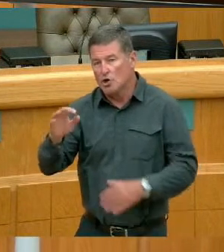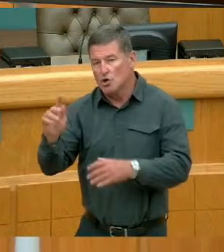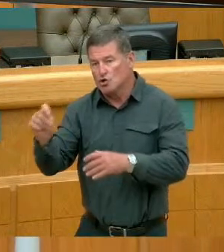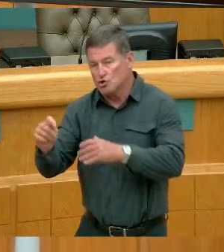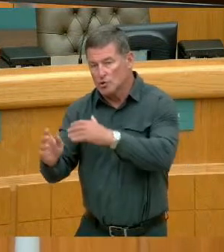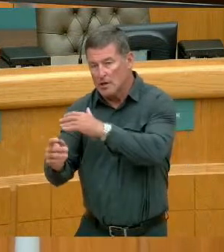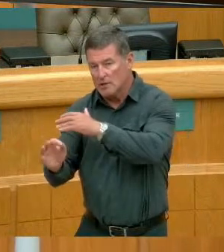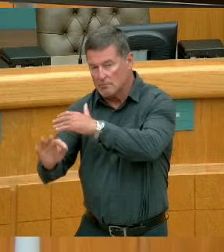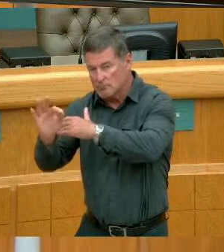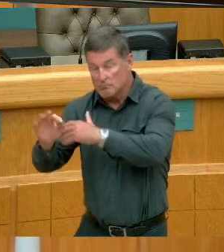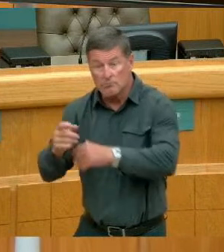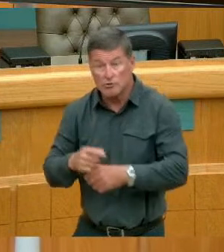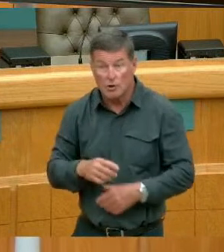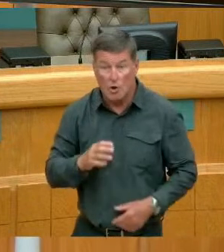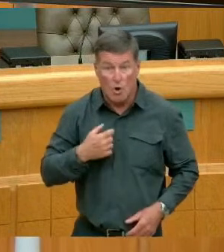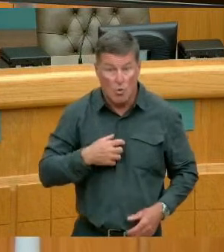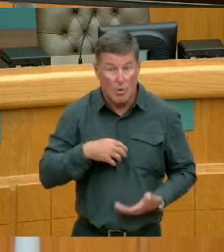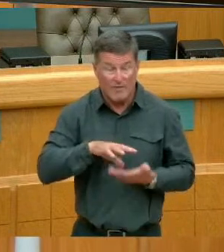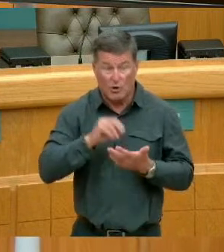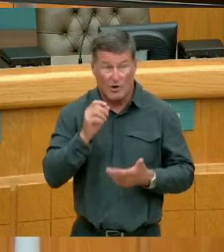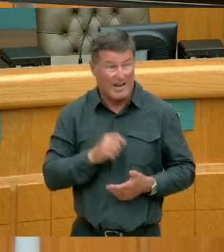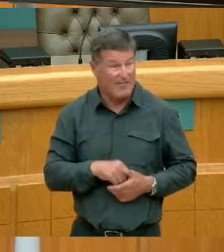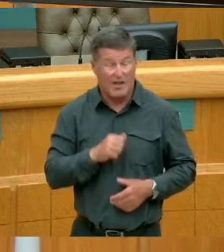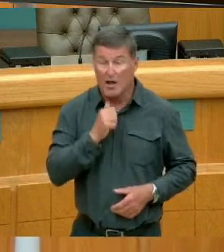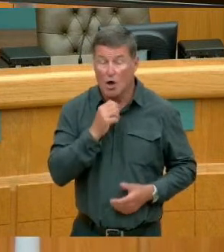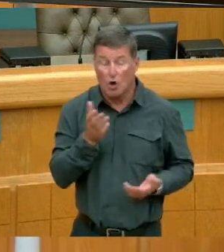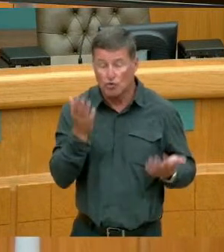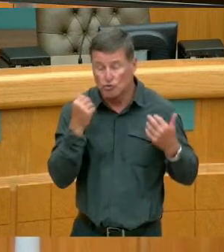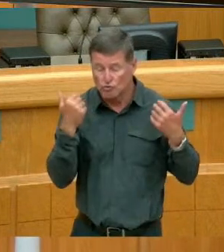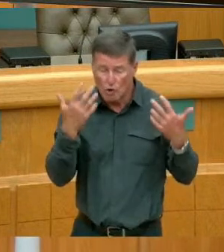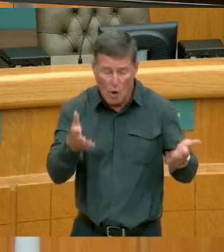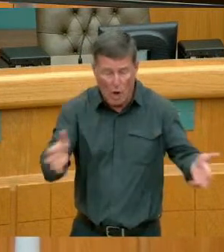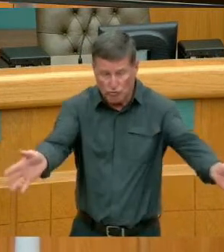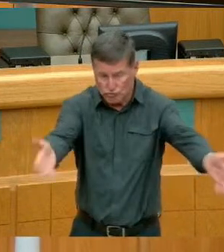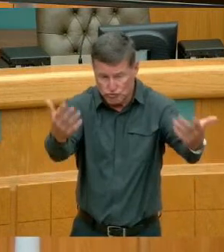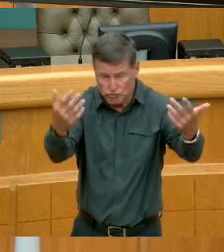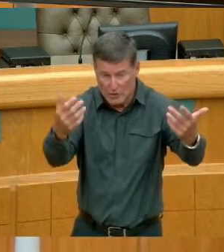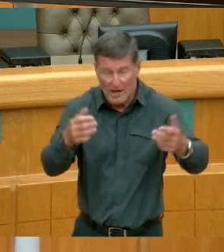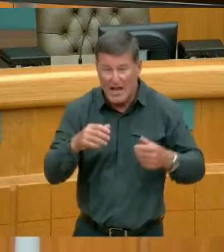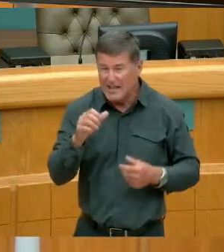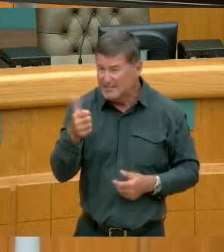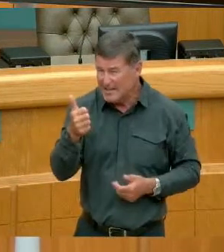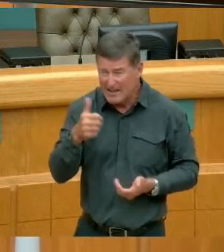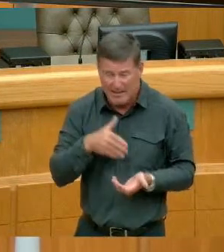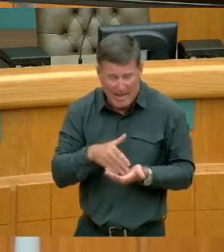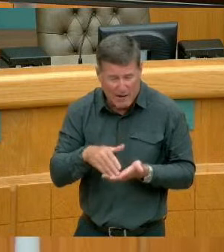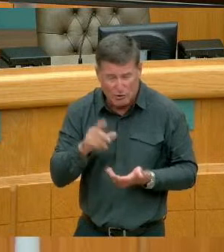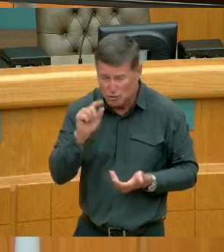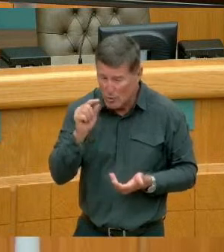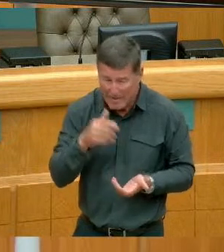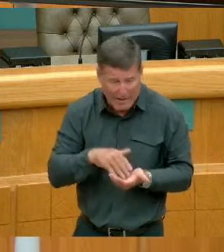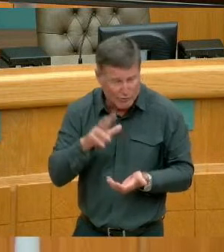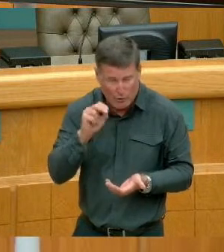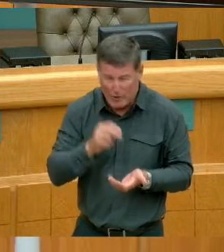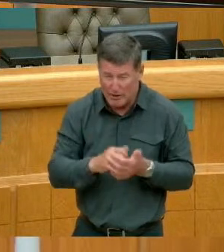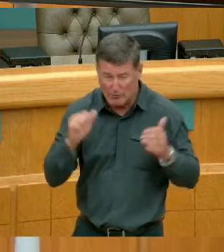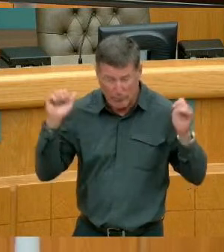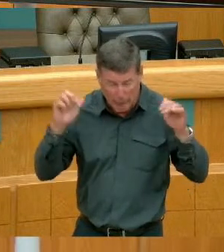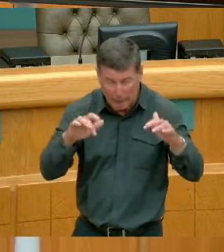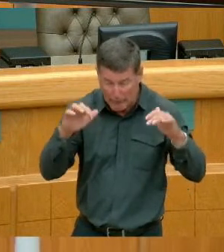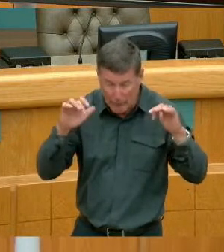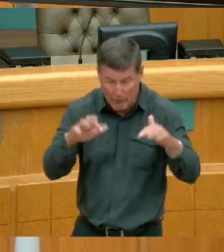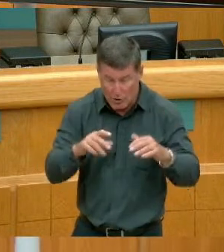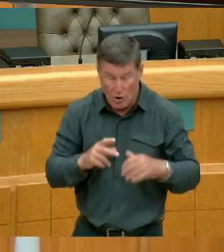community from the tens of thousands of people that love to congregate together on a holiday weekend. We've seen